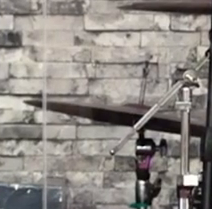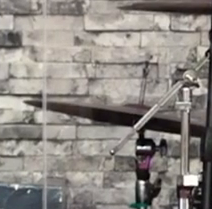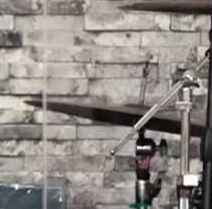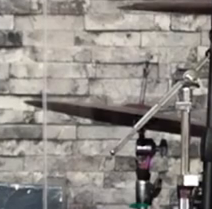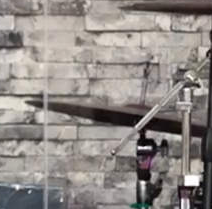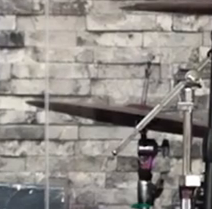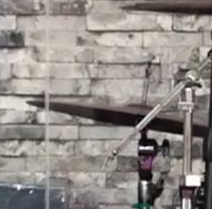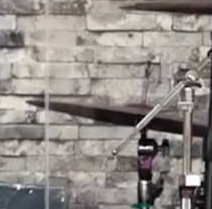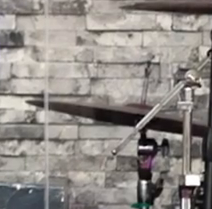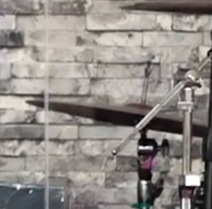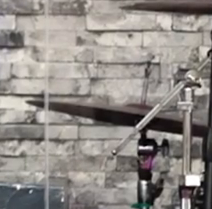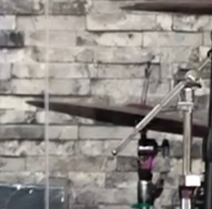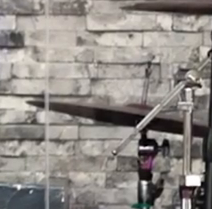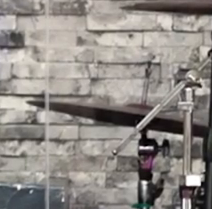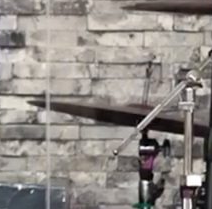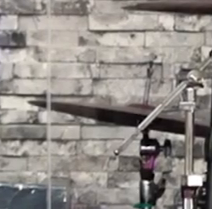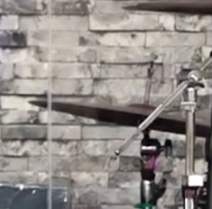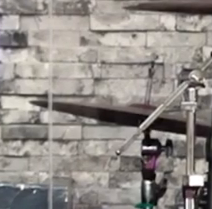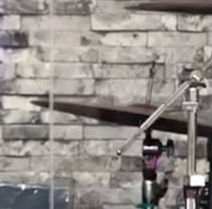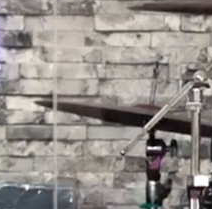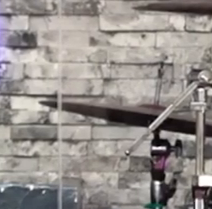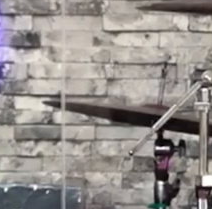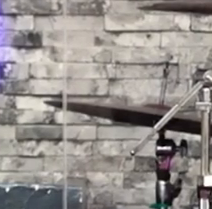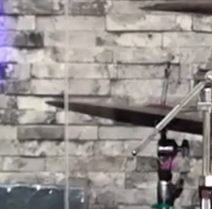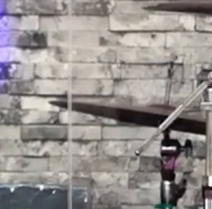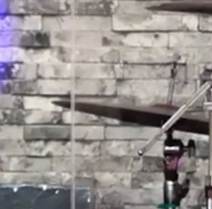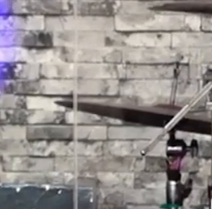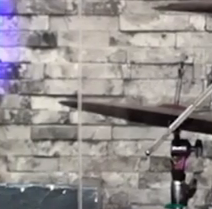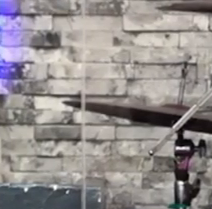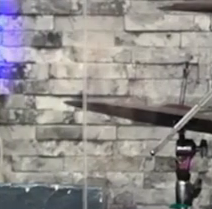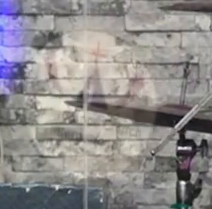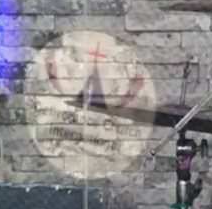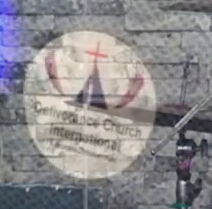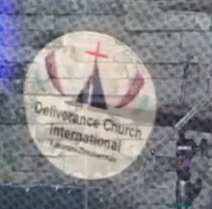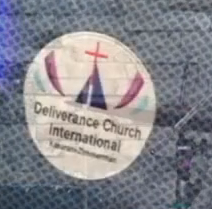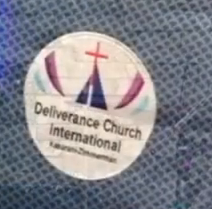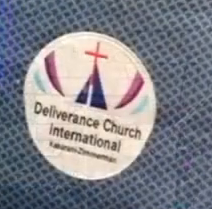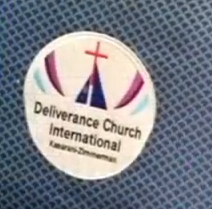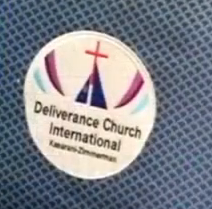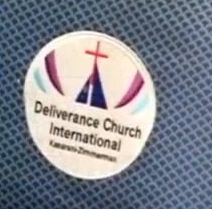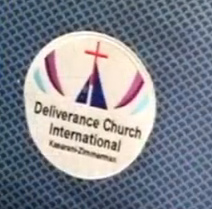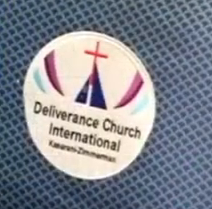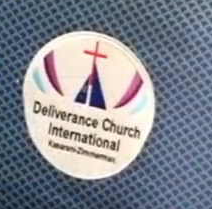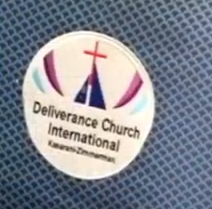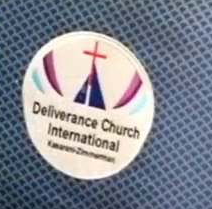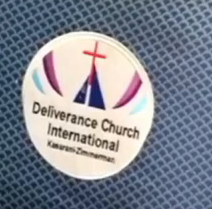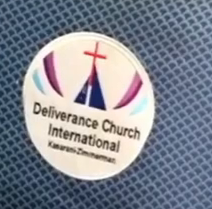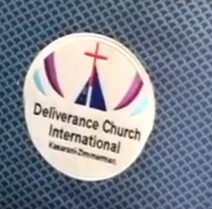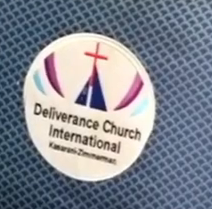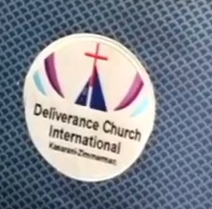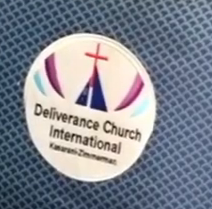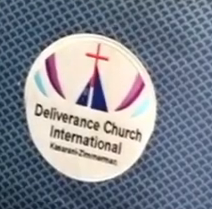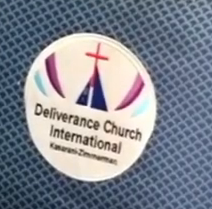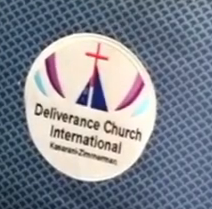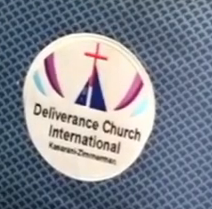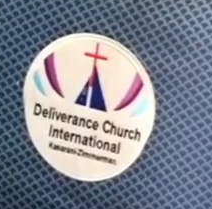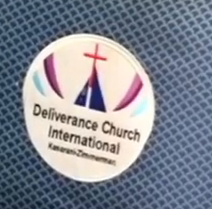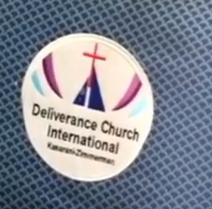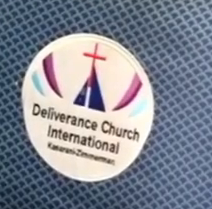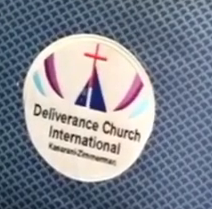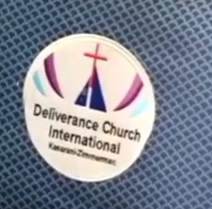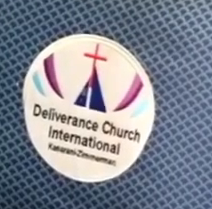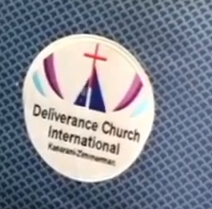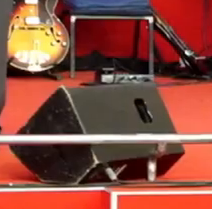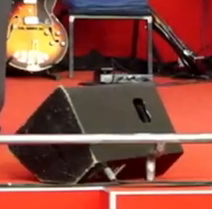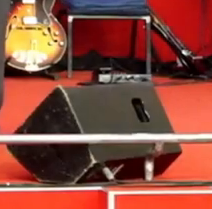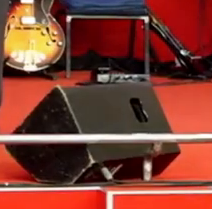some positive action. Jihusishe katika mambo ambayo ni mazuri. The sons of the prophet said to Elisha, wana wa nabii wakamwambia Elisha, let us go. Twende. That